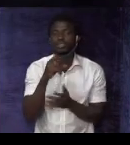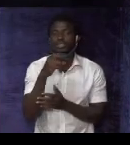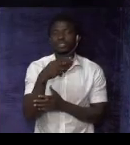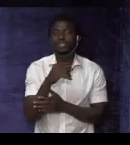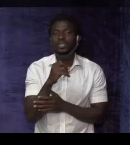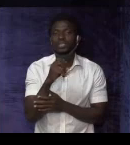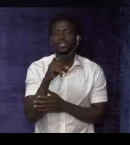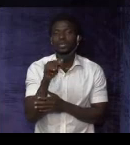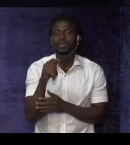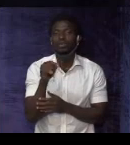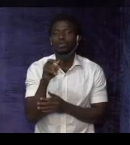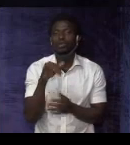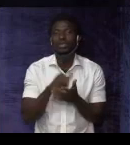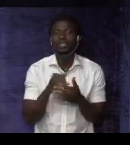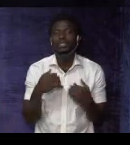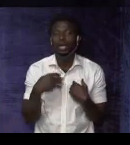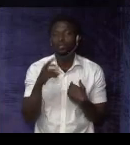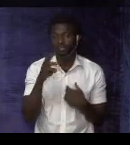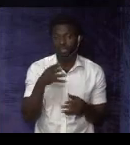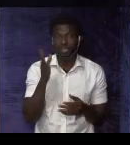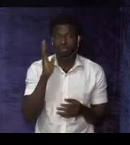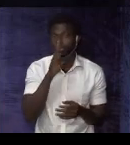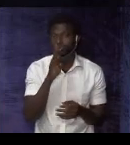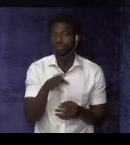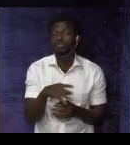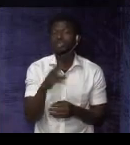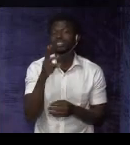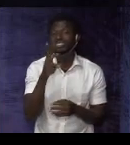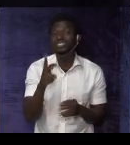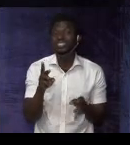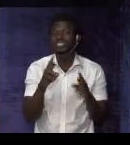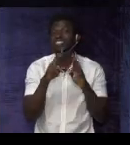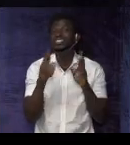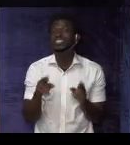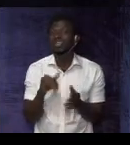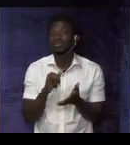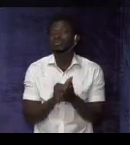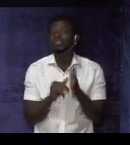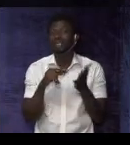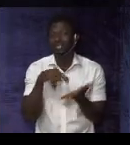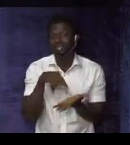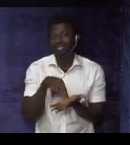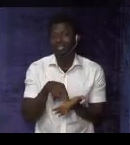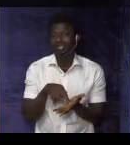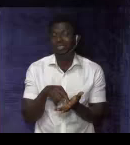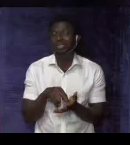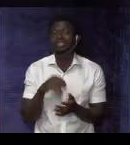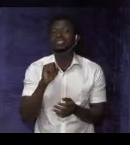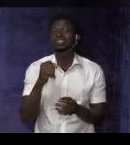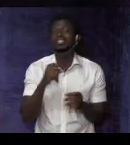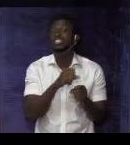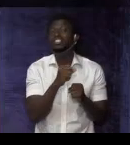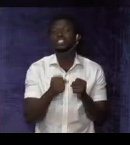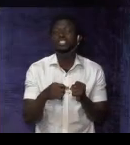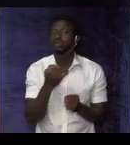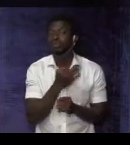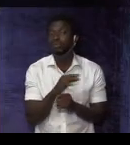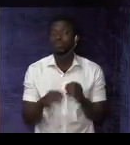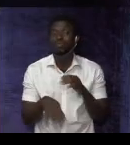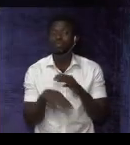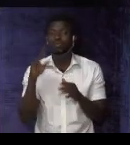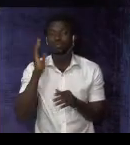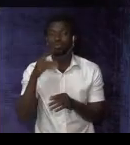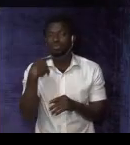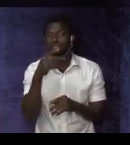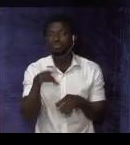sides, then there will be 6 rectangles standing upright. That's what we're saying. So the shape at the bottom will determine how many rectangles you